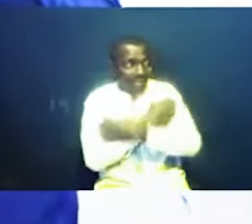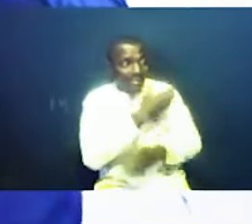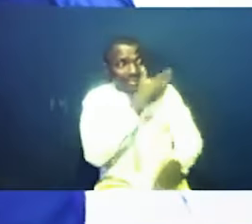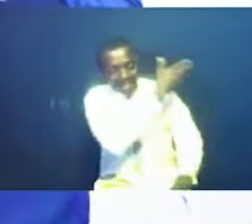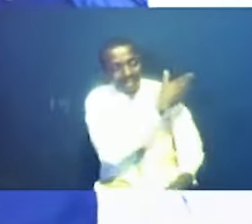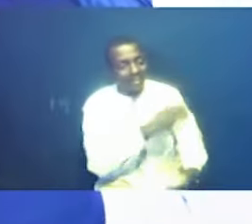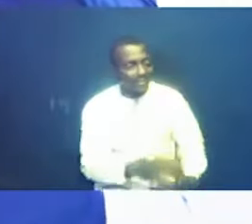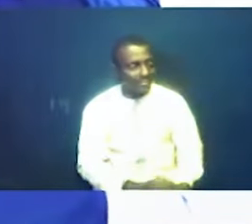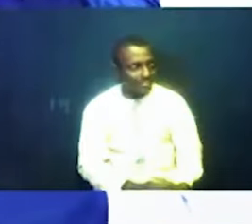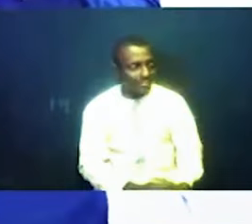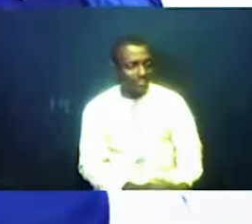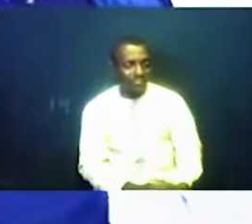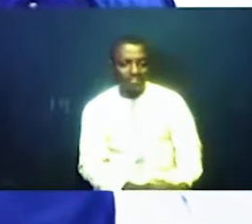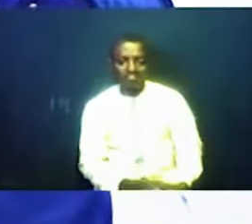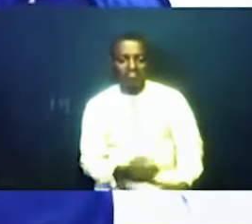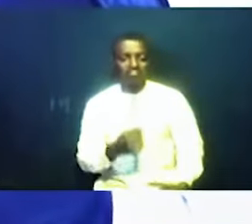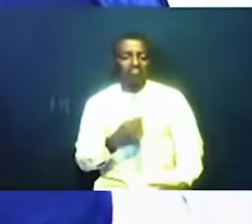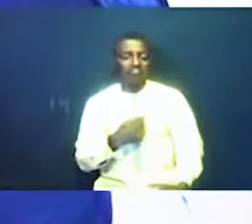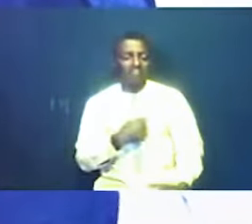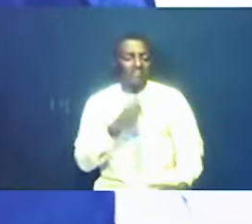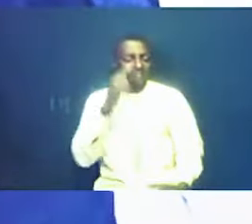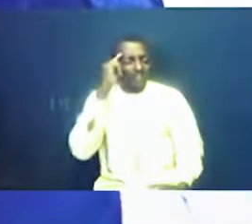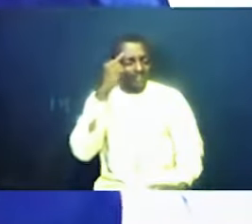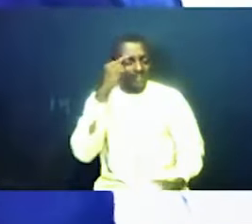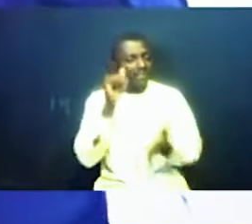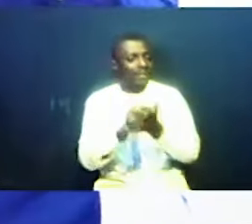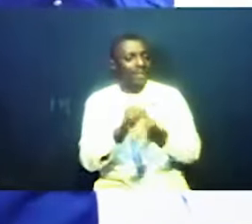not sure Eli was in Egypt.